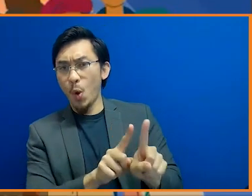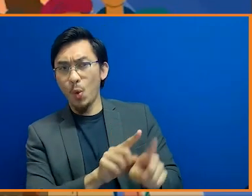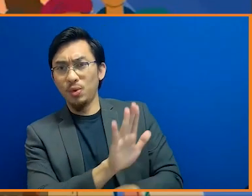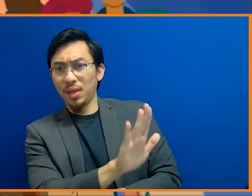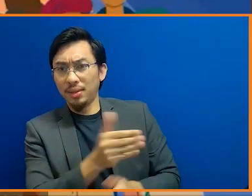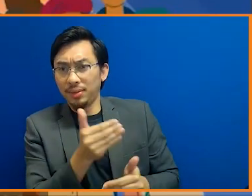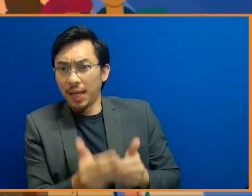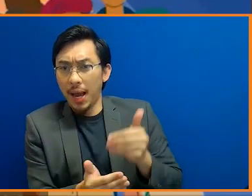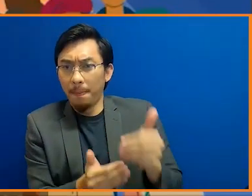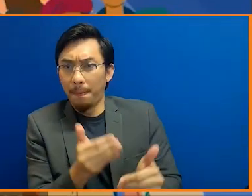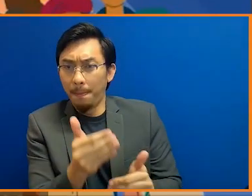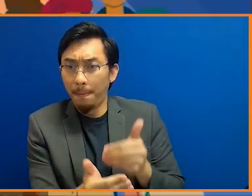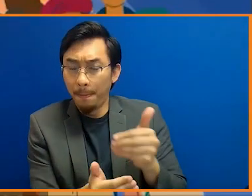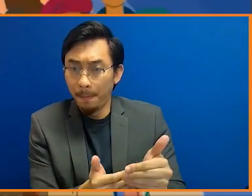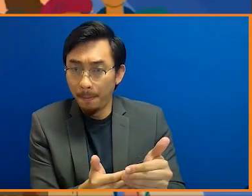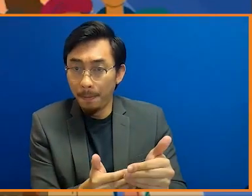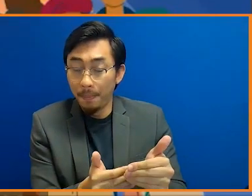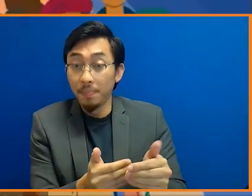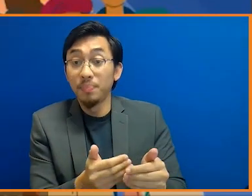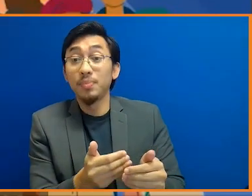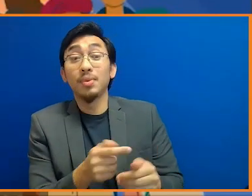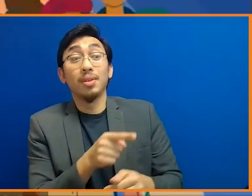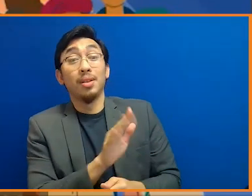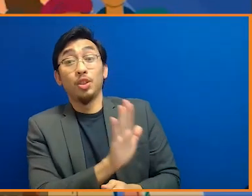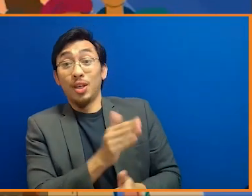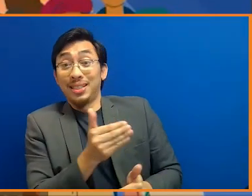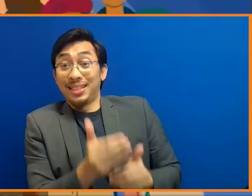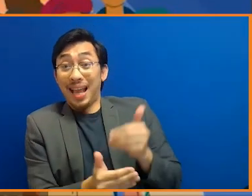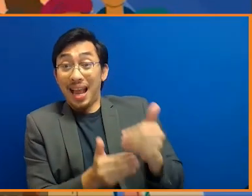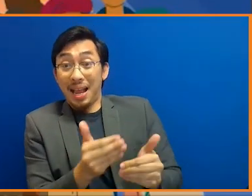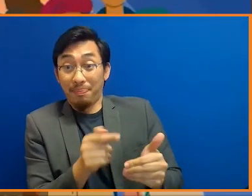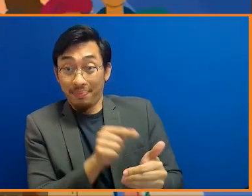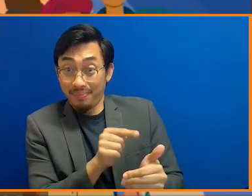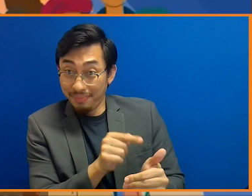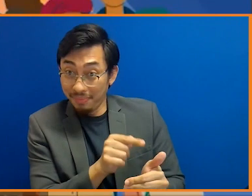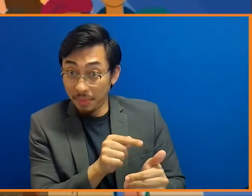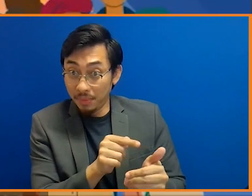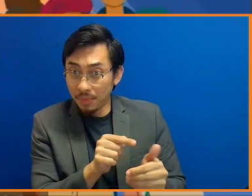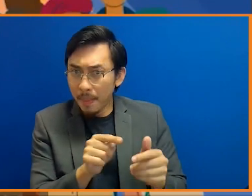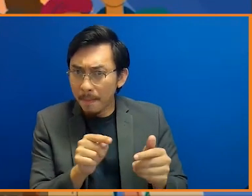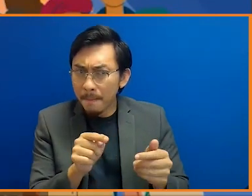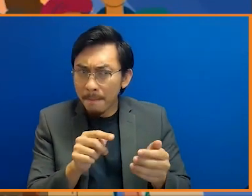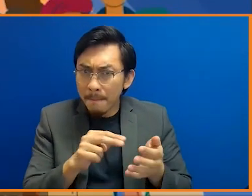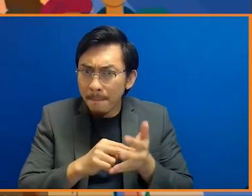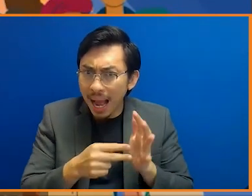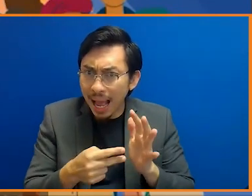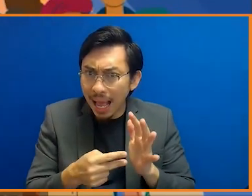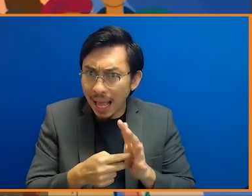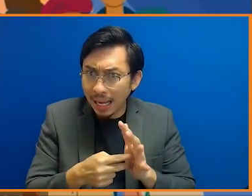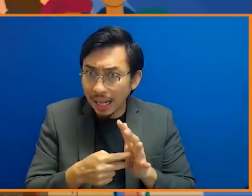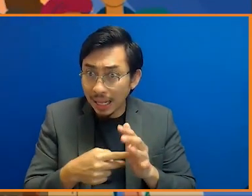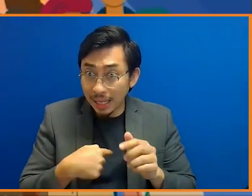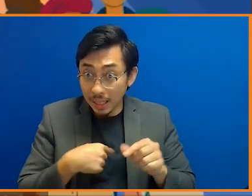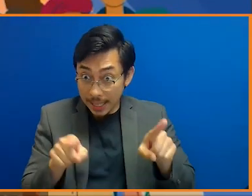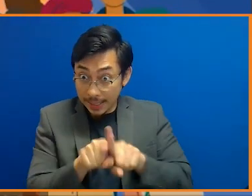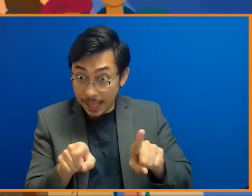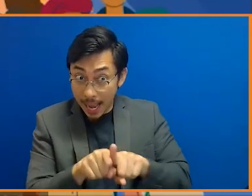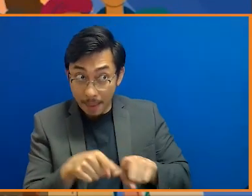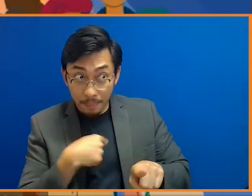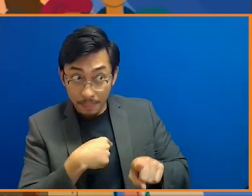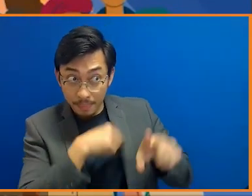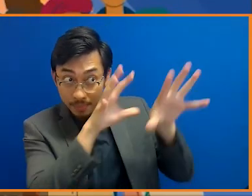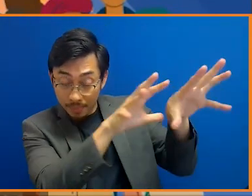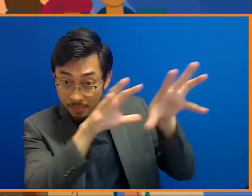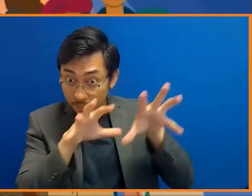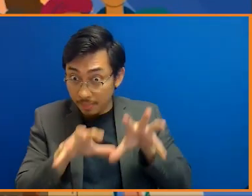that kind of step. By following the step, it does not mean again we are exactly do the